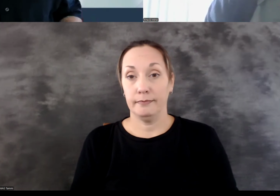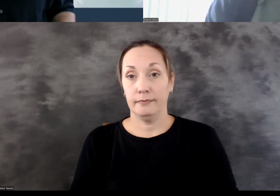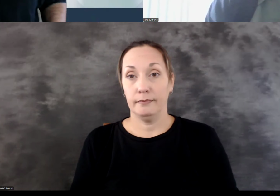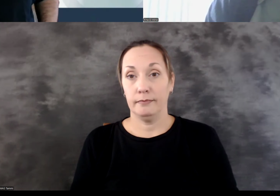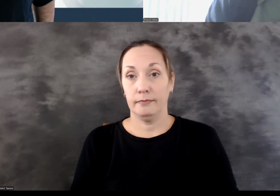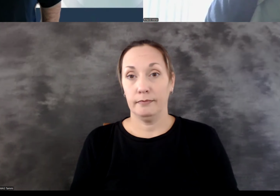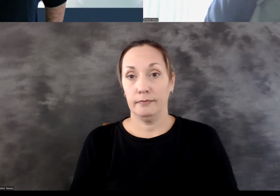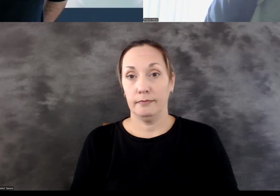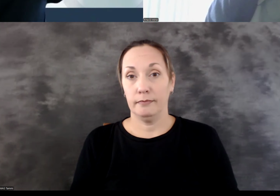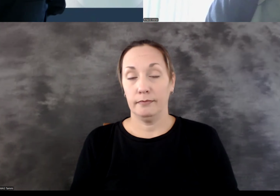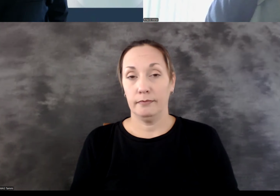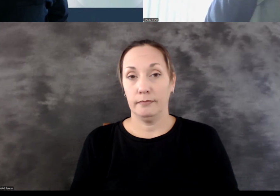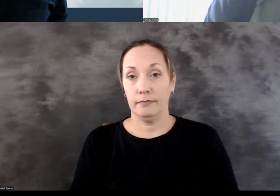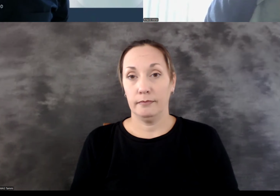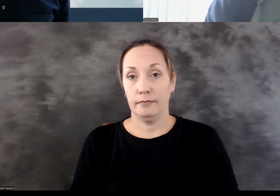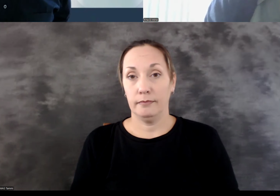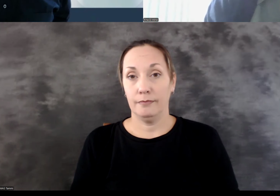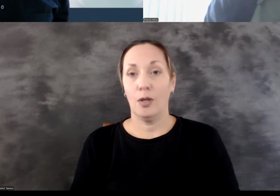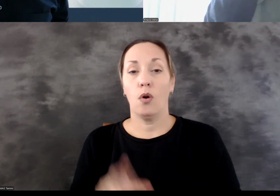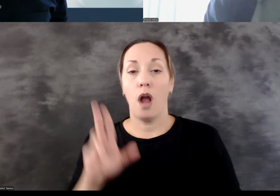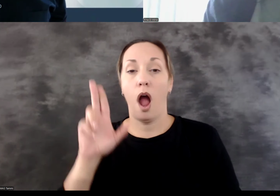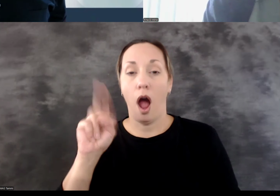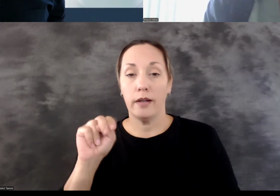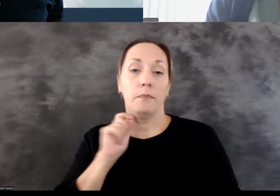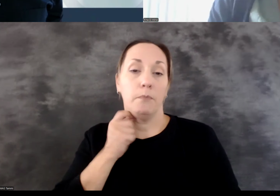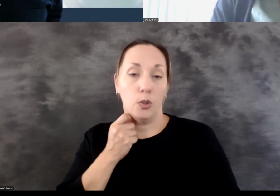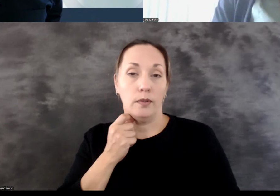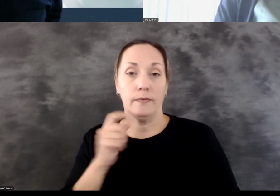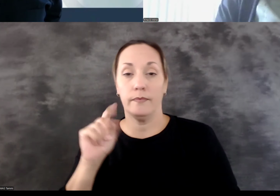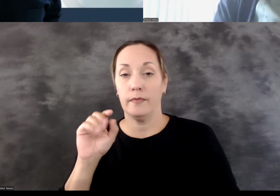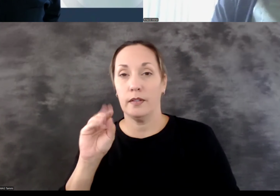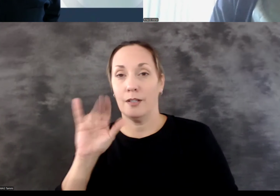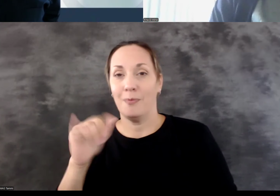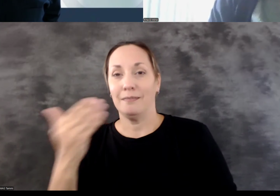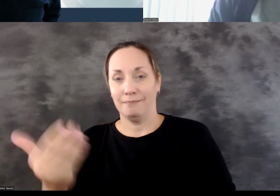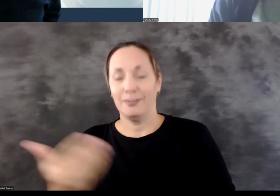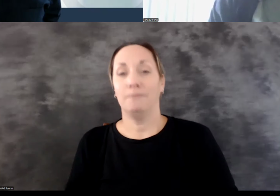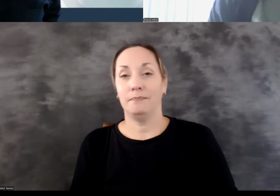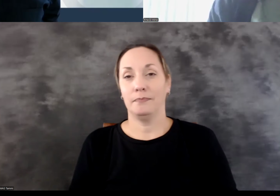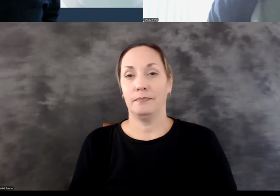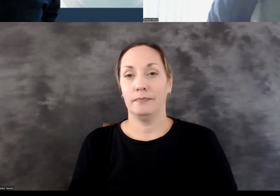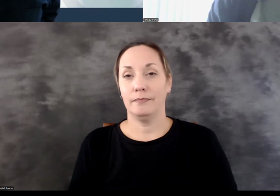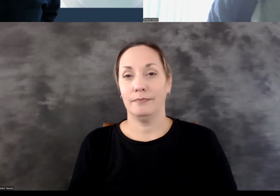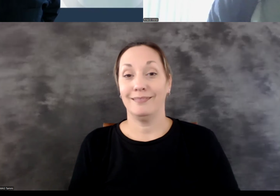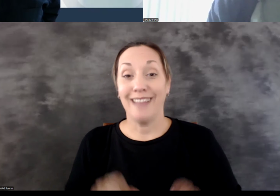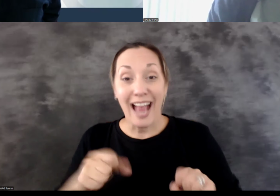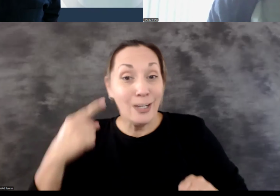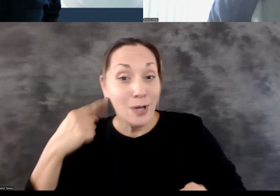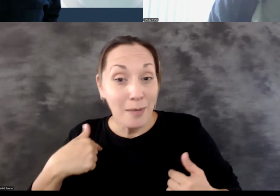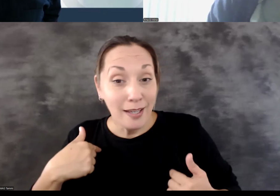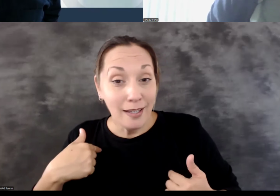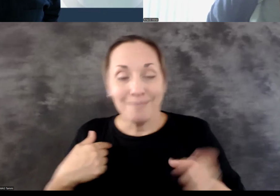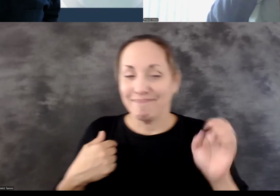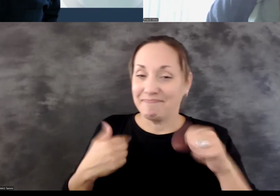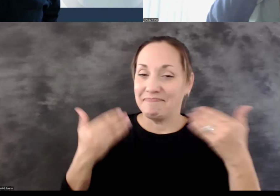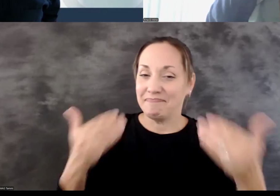sure. I don't think that's. Or Toby, can you unmute yourself? Yeah. There you go, Toby. Go ahead. Hi, can you hear me? We can.